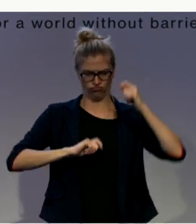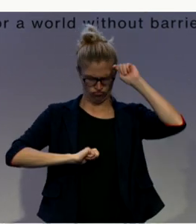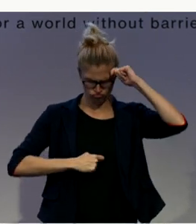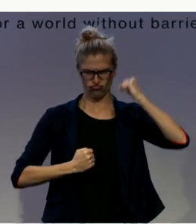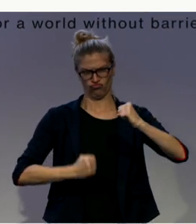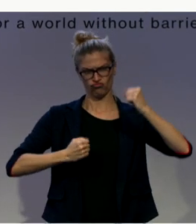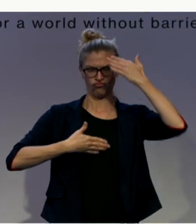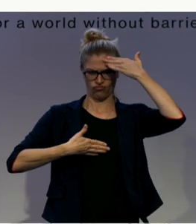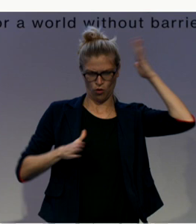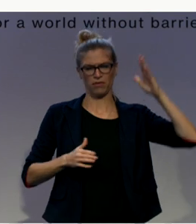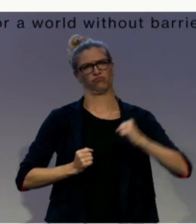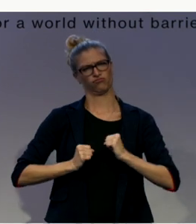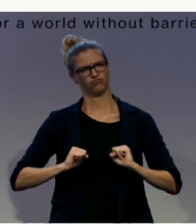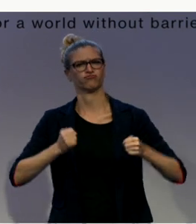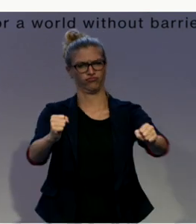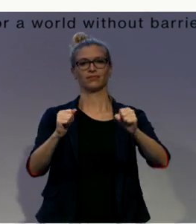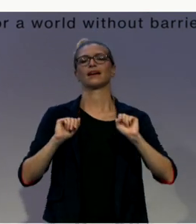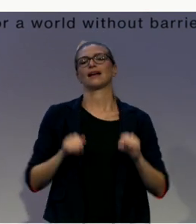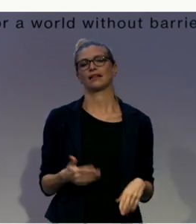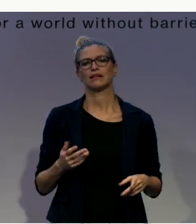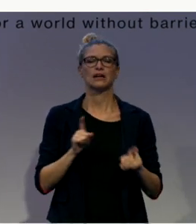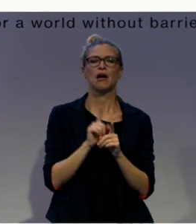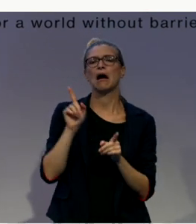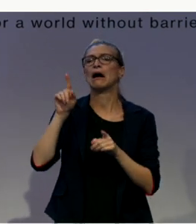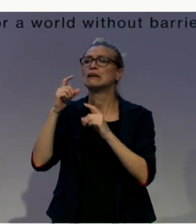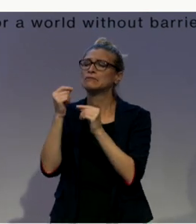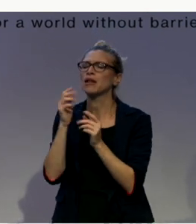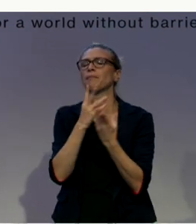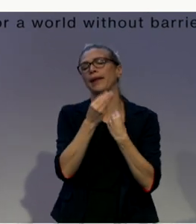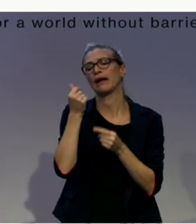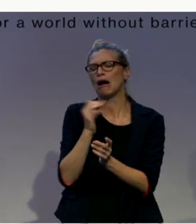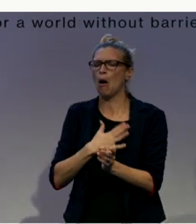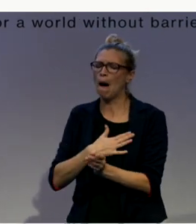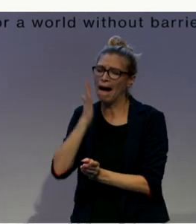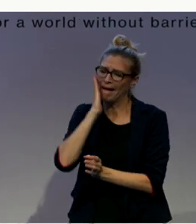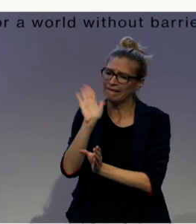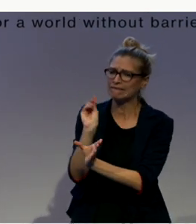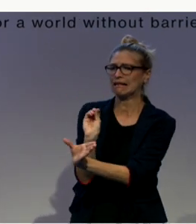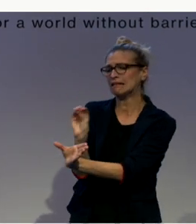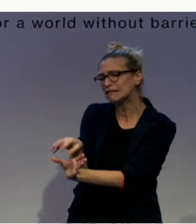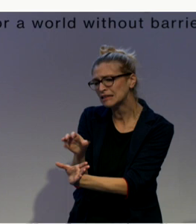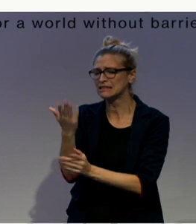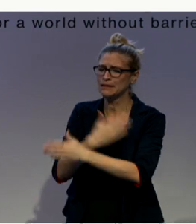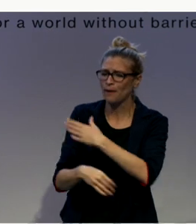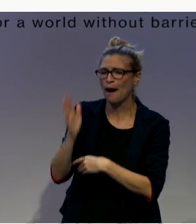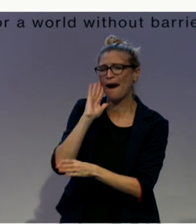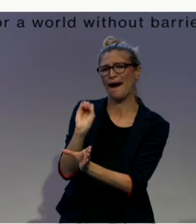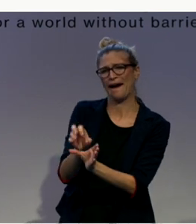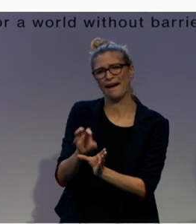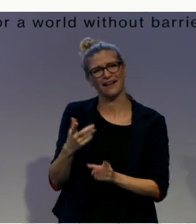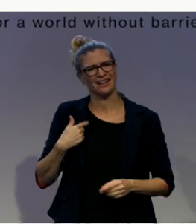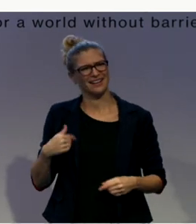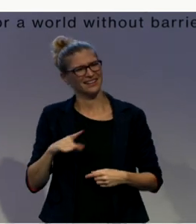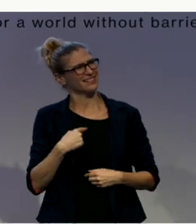You just give it out of charity or out of a good heart or out of whatever. So changing the mindset, especially in